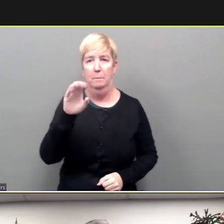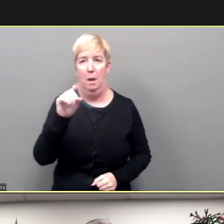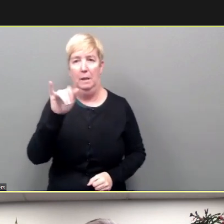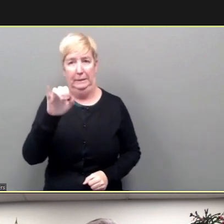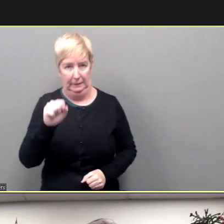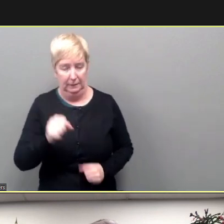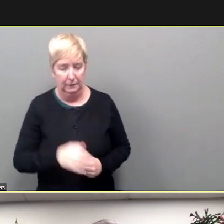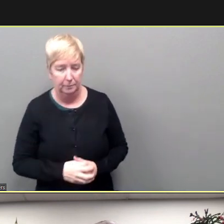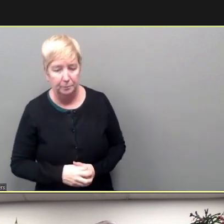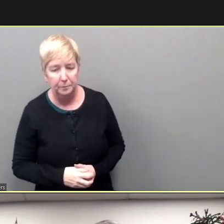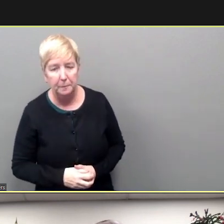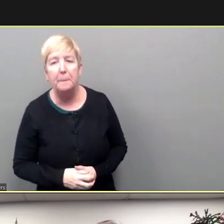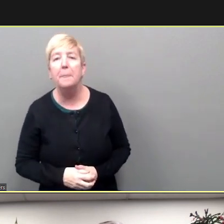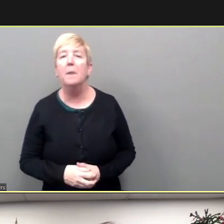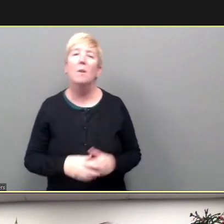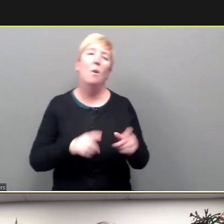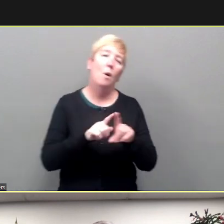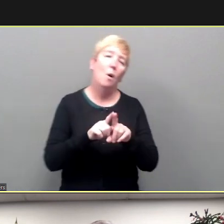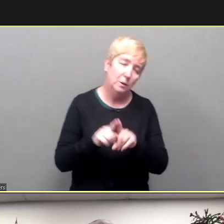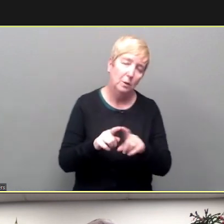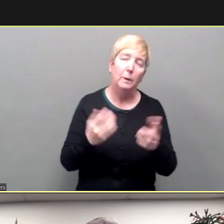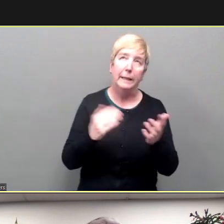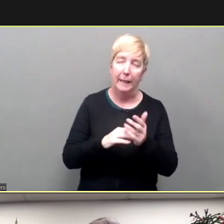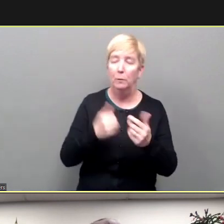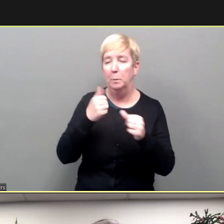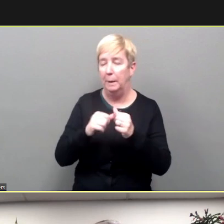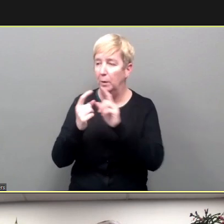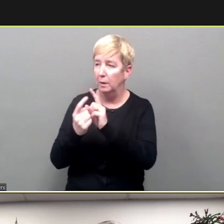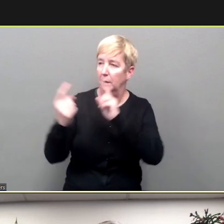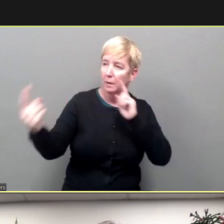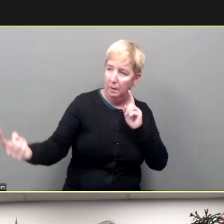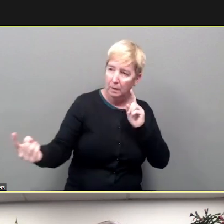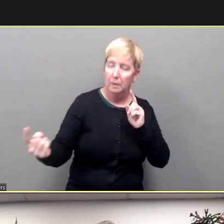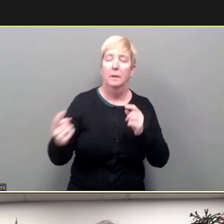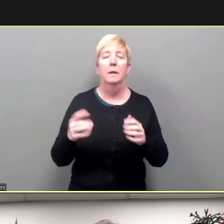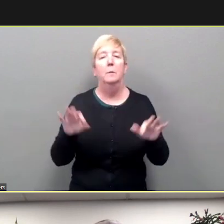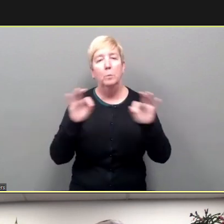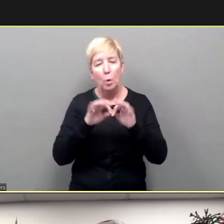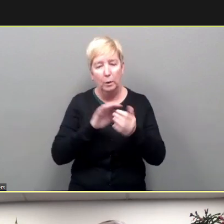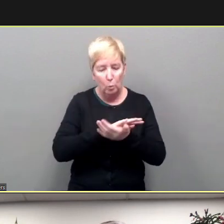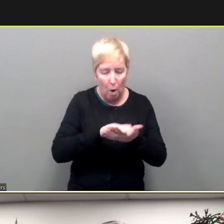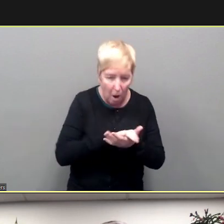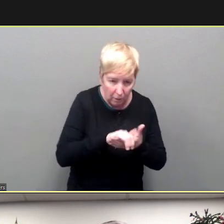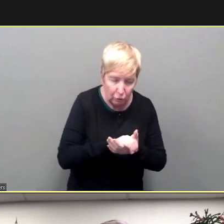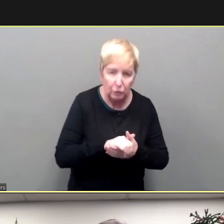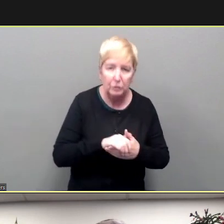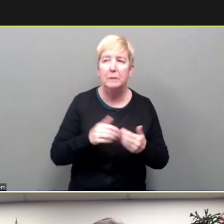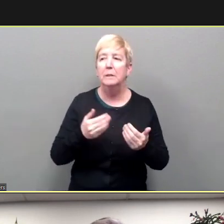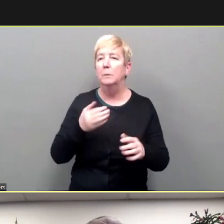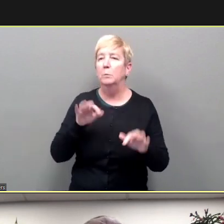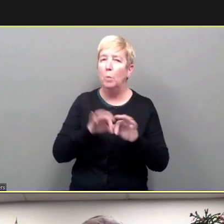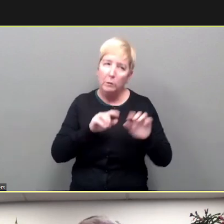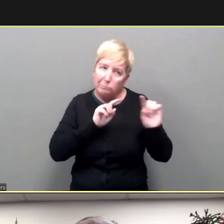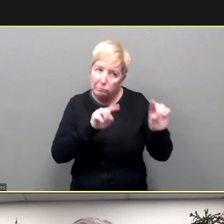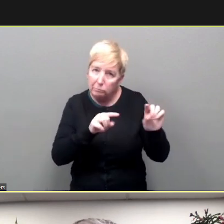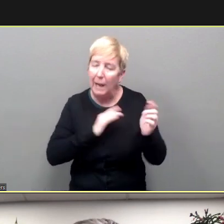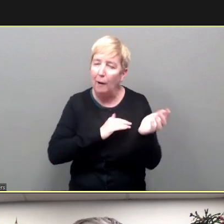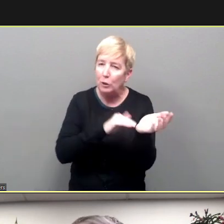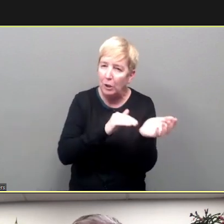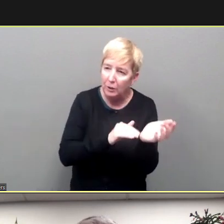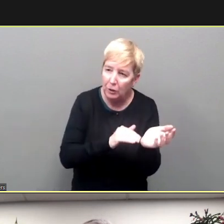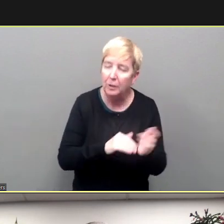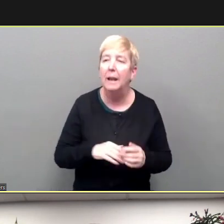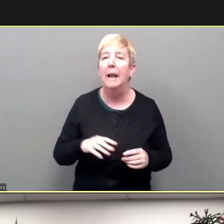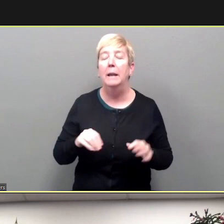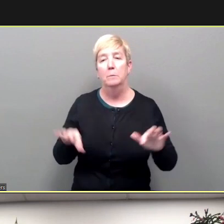the other things we need to do, keeping our distance, washing our hands, getting preventative health care. And that indoor masking, it's